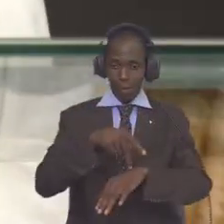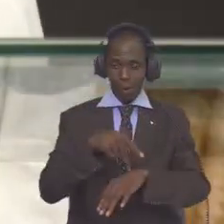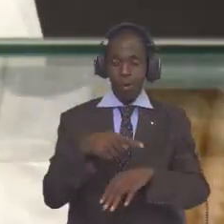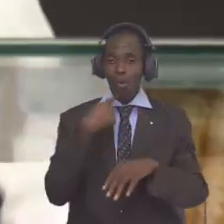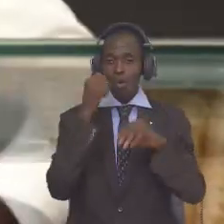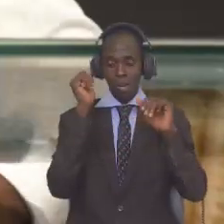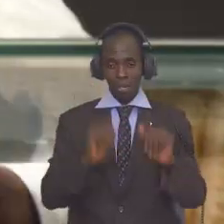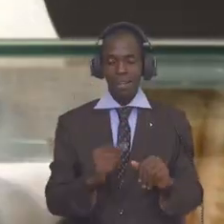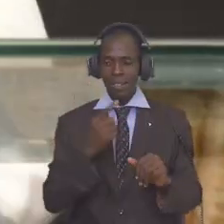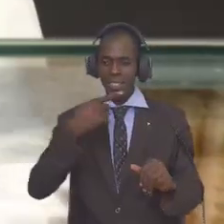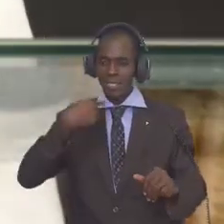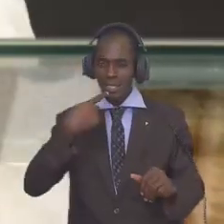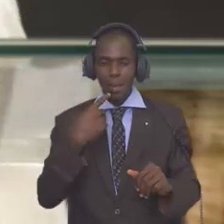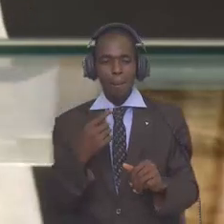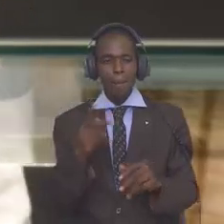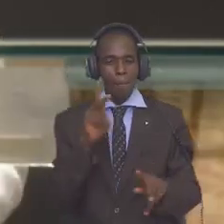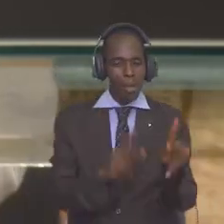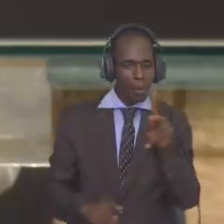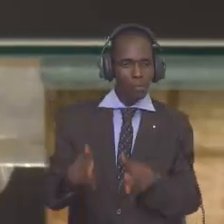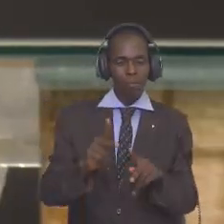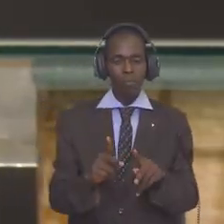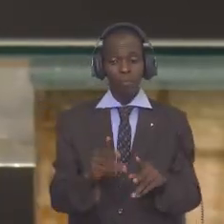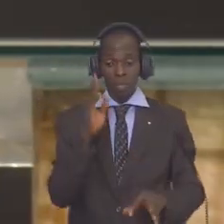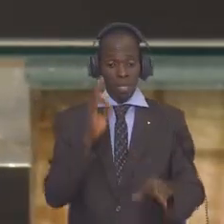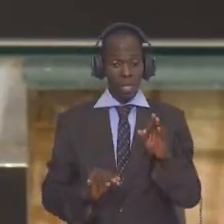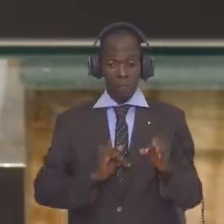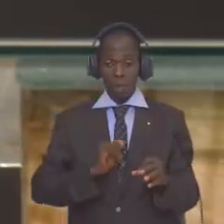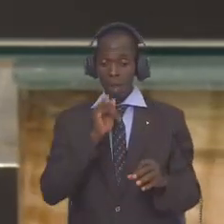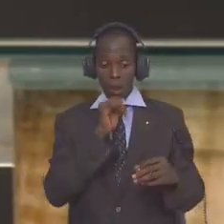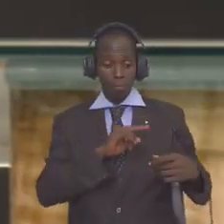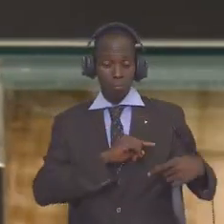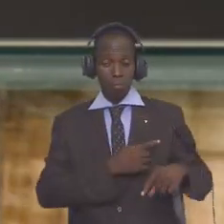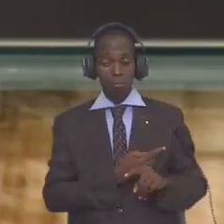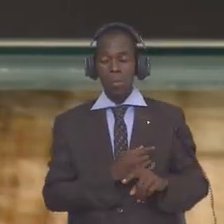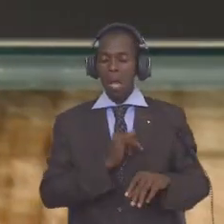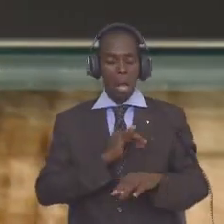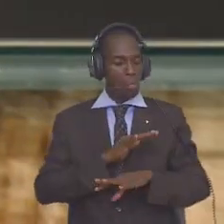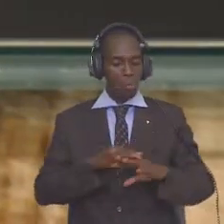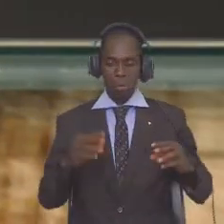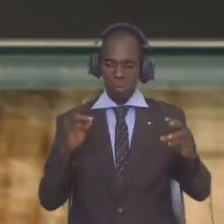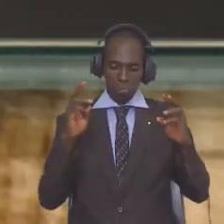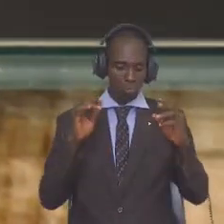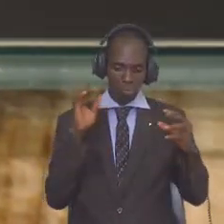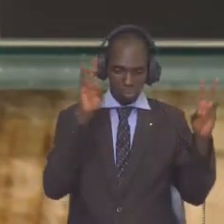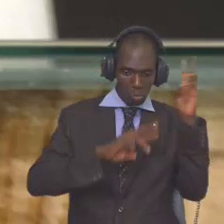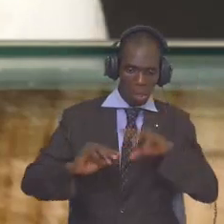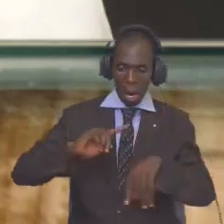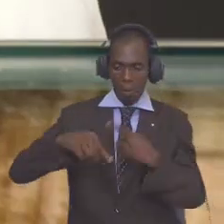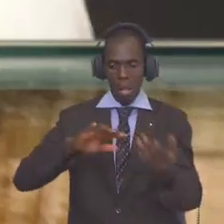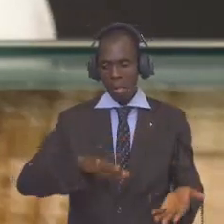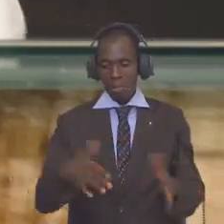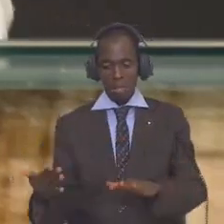could tell, you know, those people, if I am guilty, I don't worry, I don't care to die, but